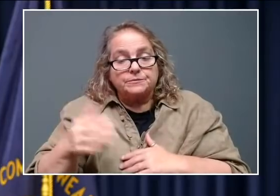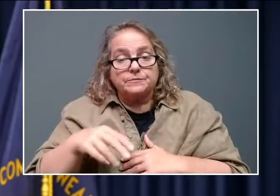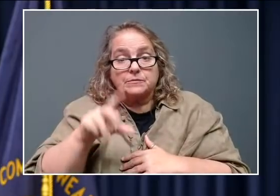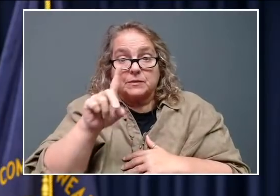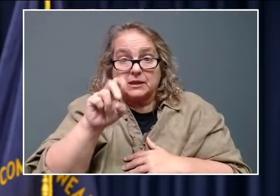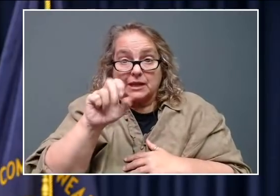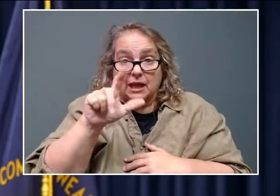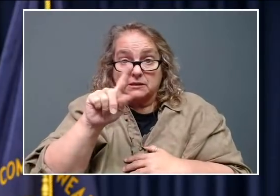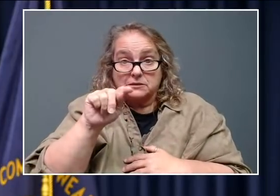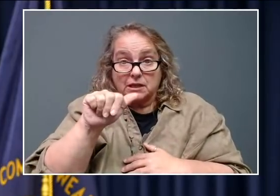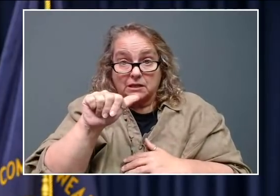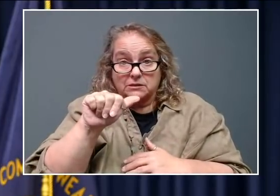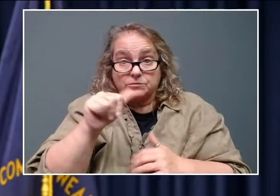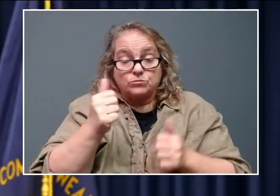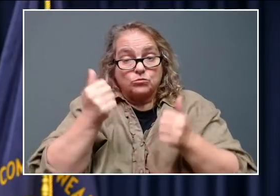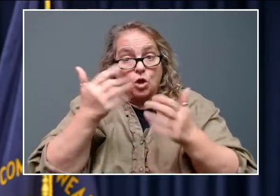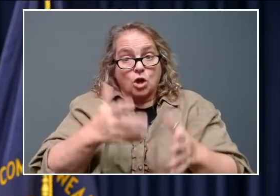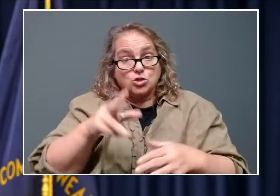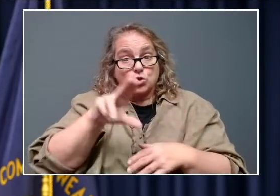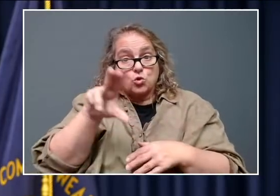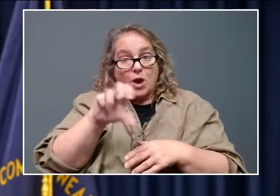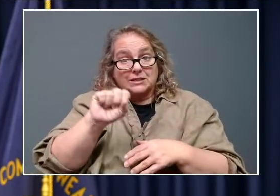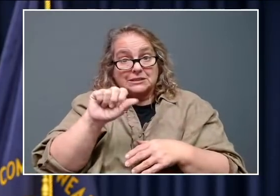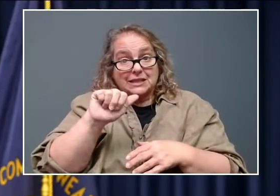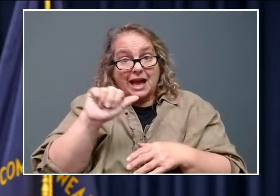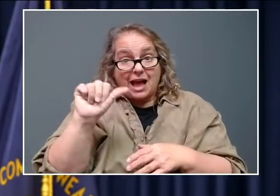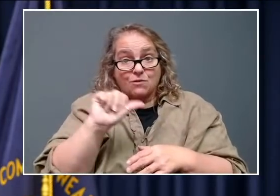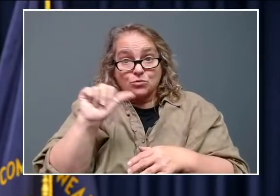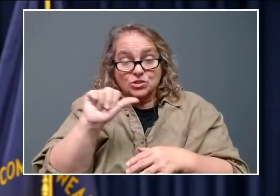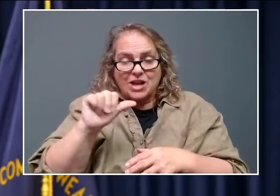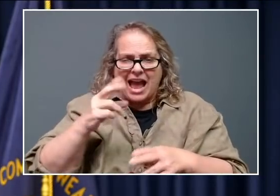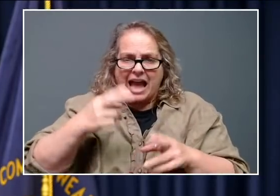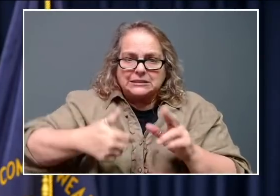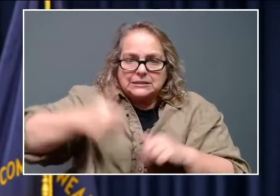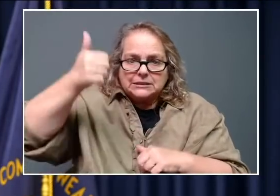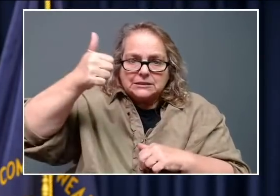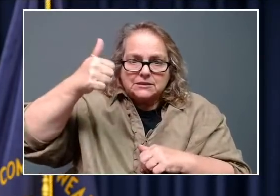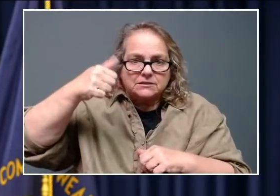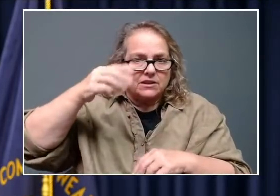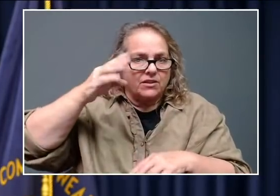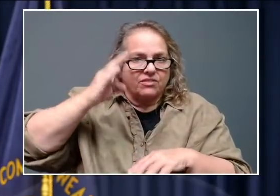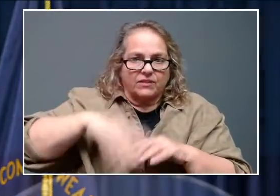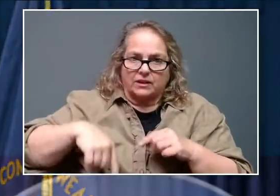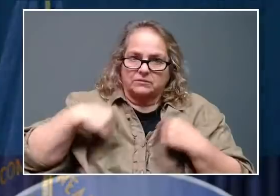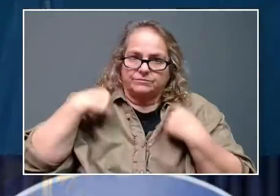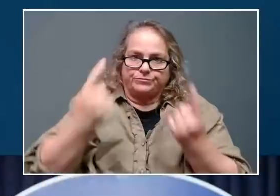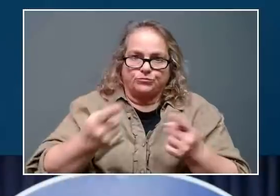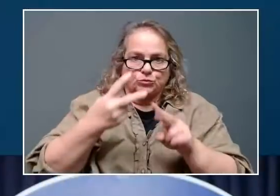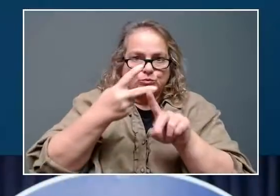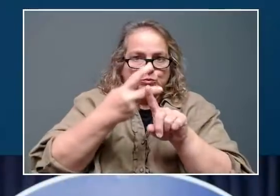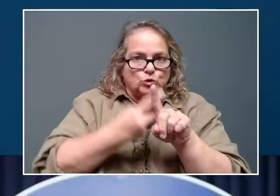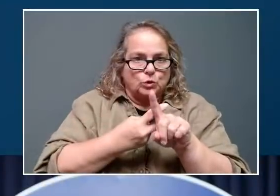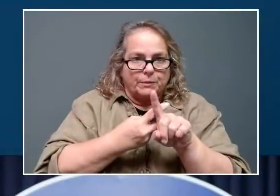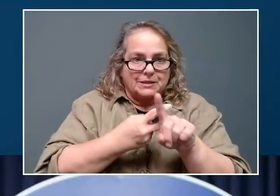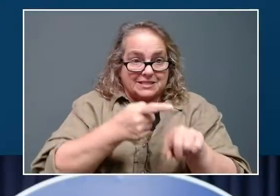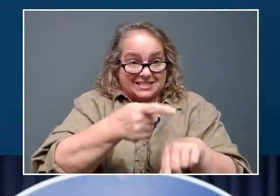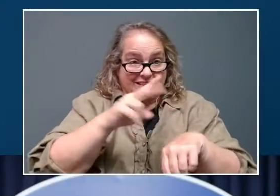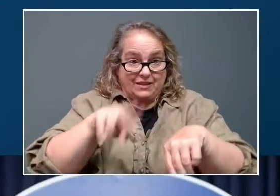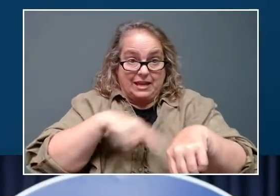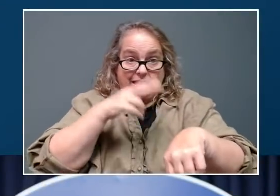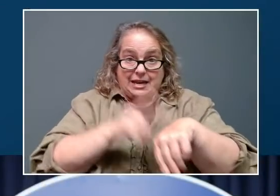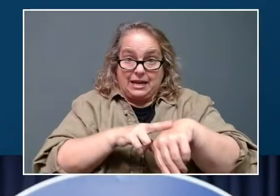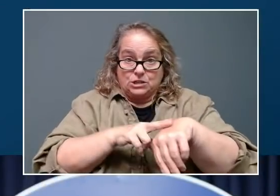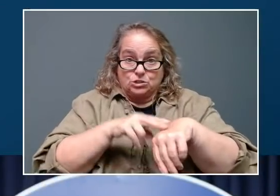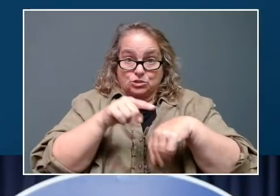average to be the highest that it's been in 2 months. This is the nation in